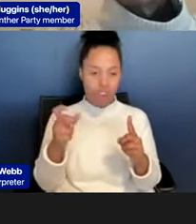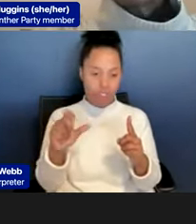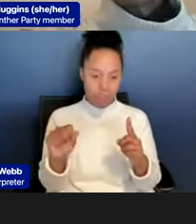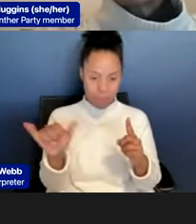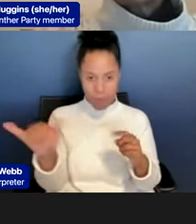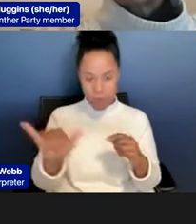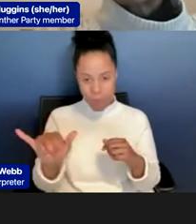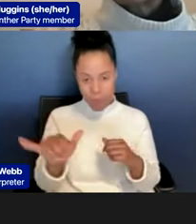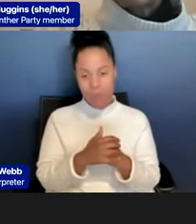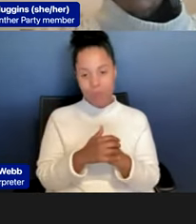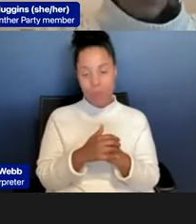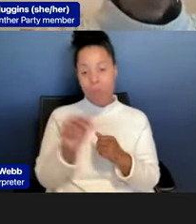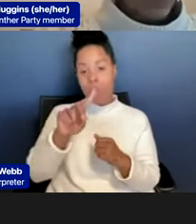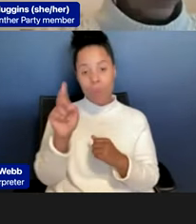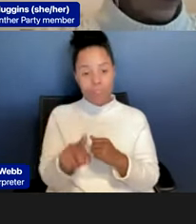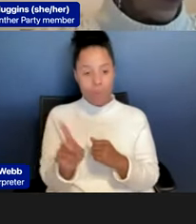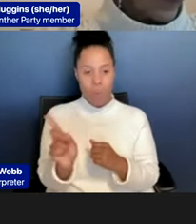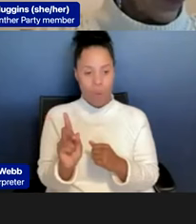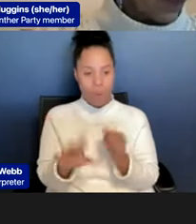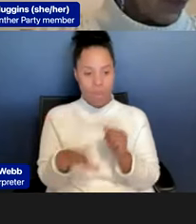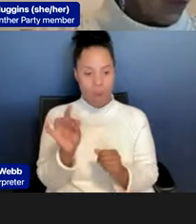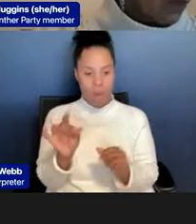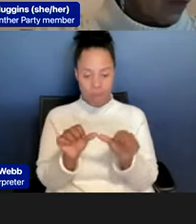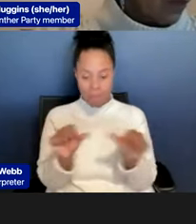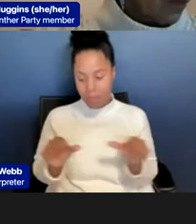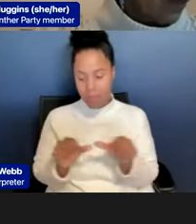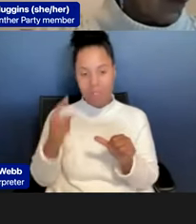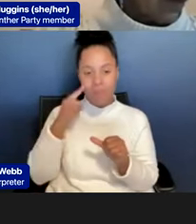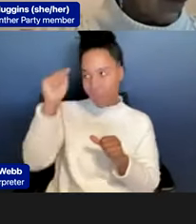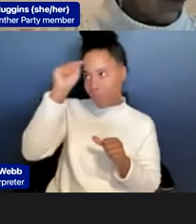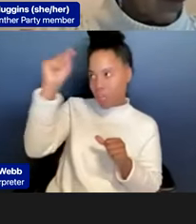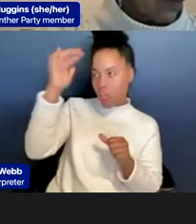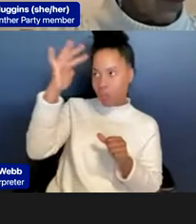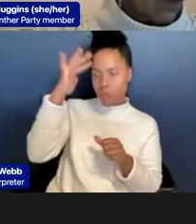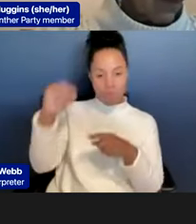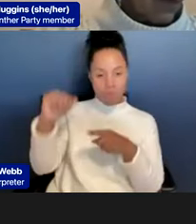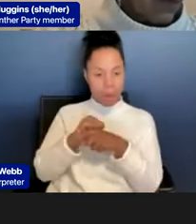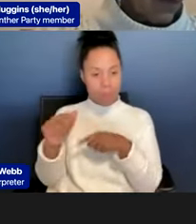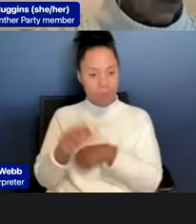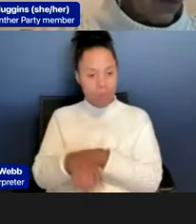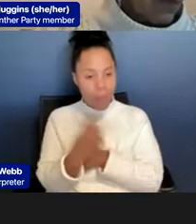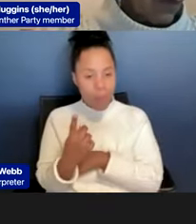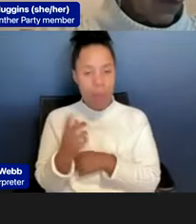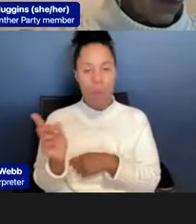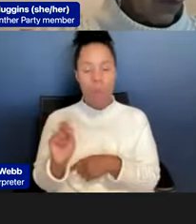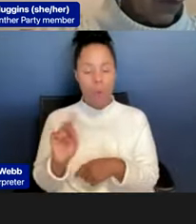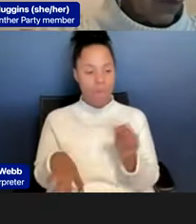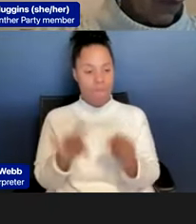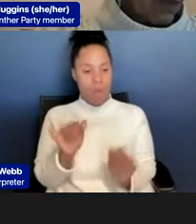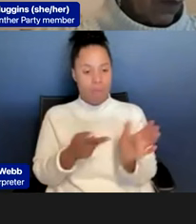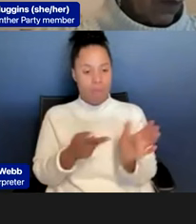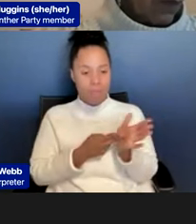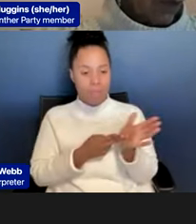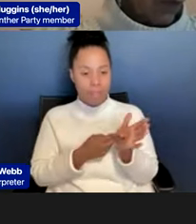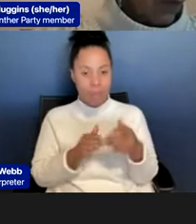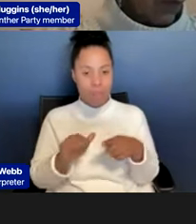where do we find the space for theory and practice today? Where do we find the dignity of practice? How do we develop